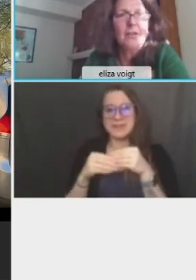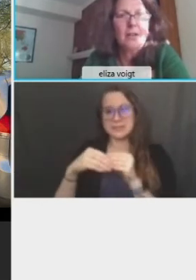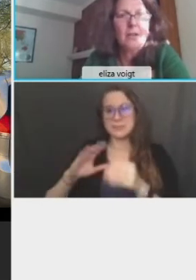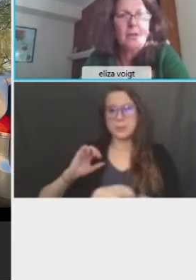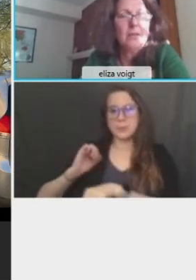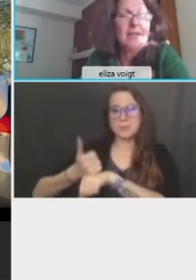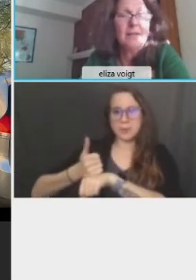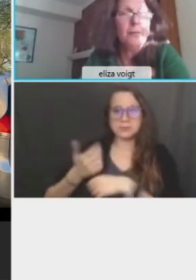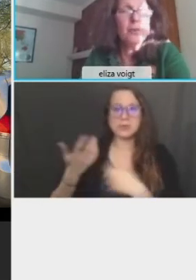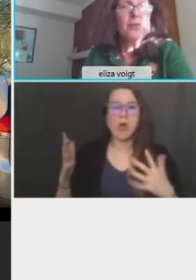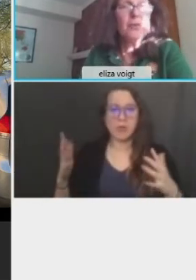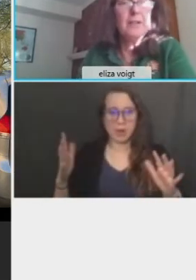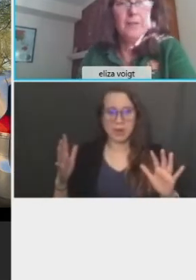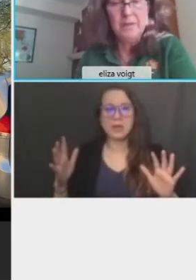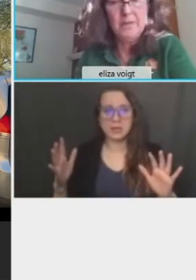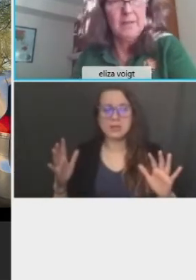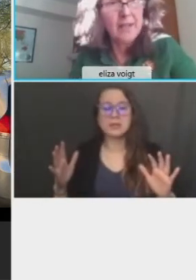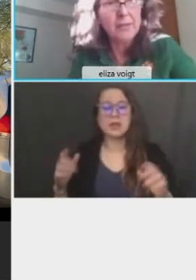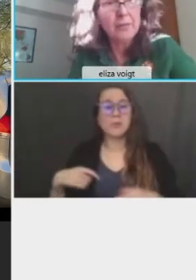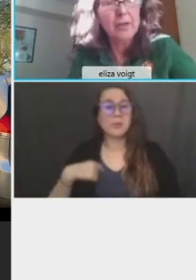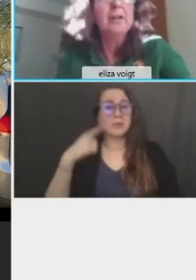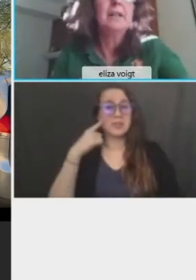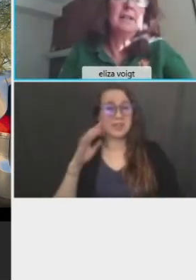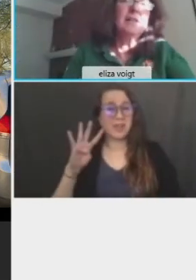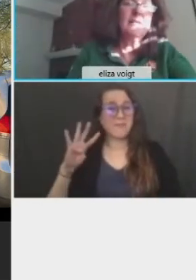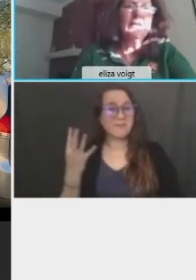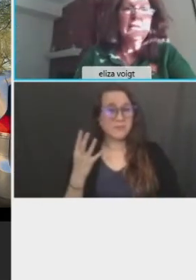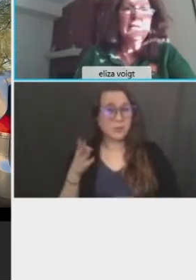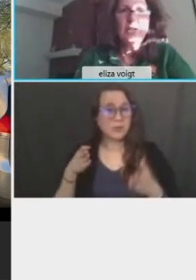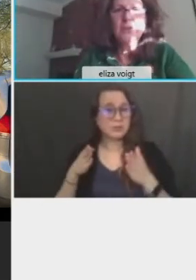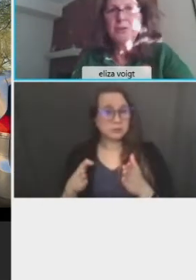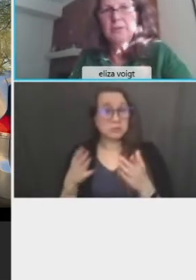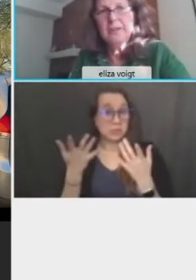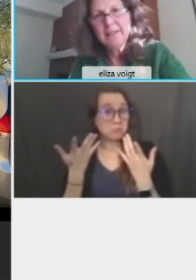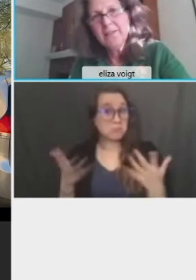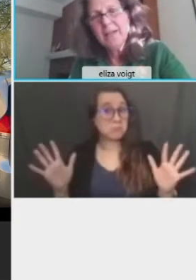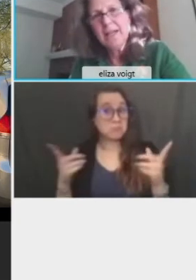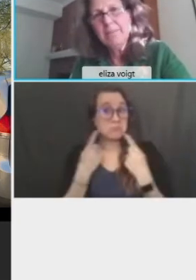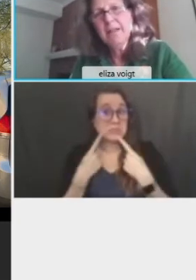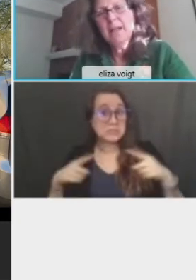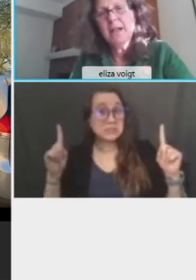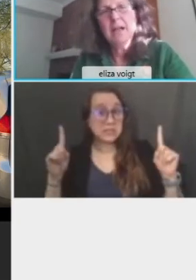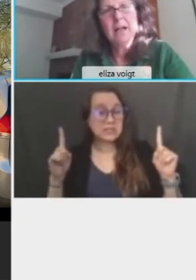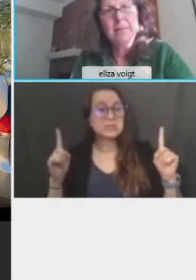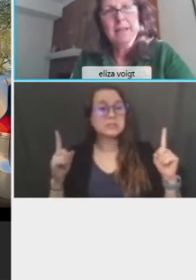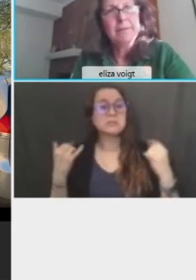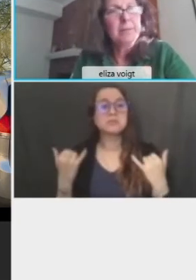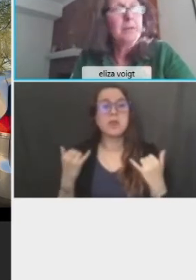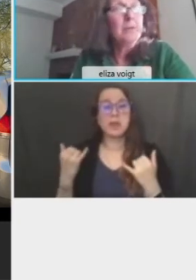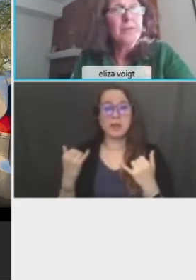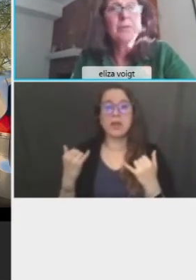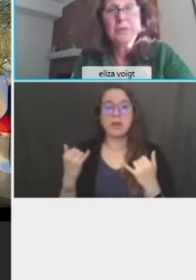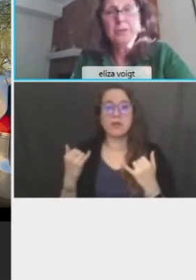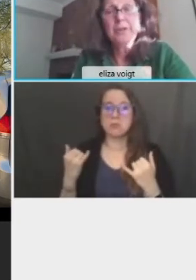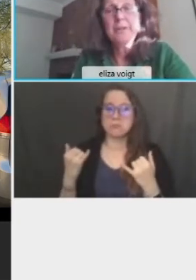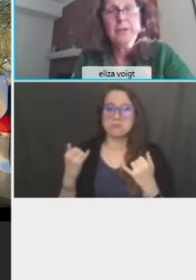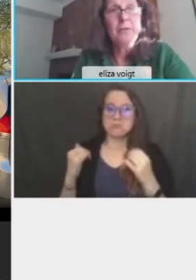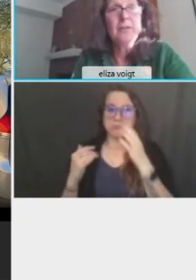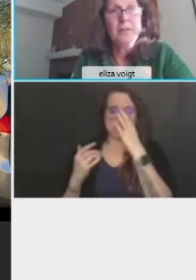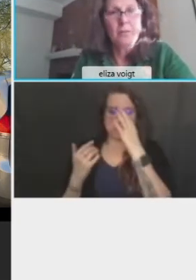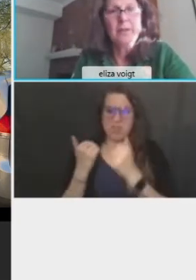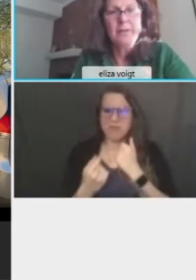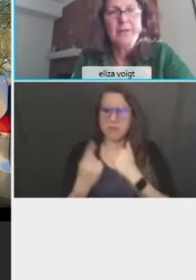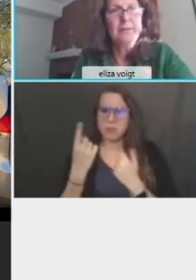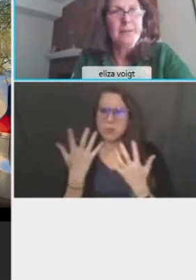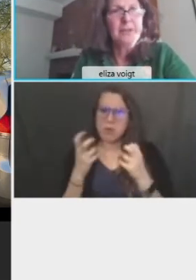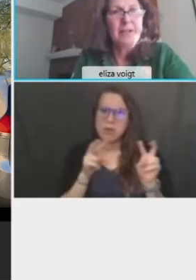intersections. So we think 4th Street has been successful. This is a cultural landscape, and everybody wants to enjoy the